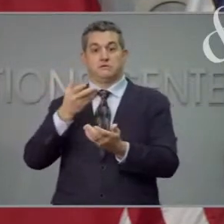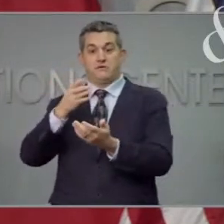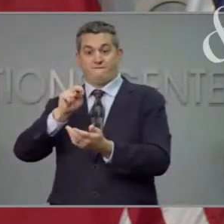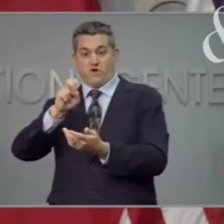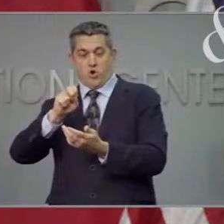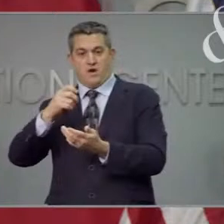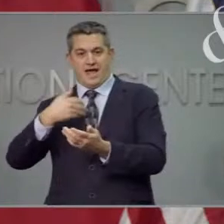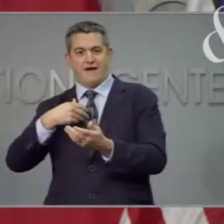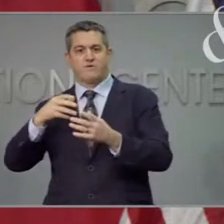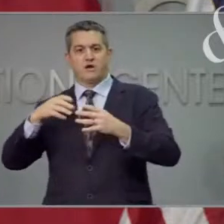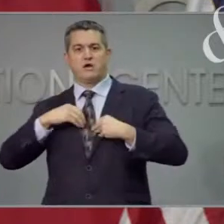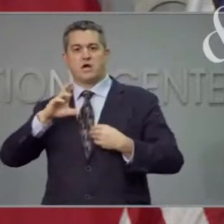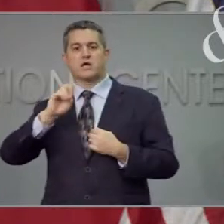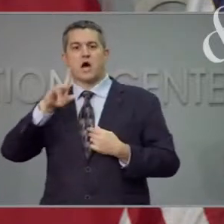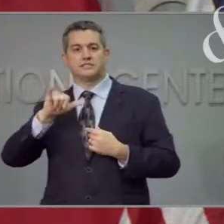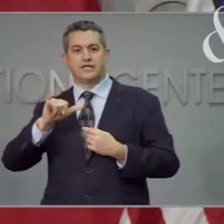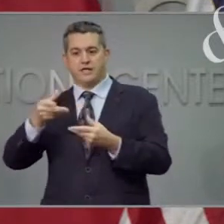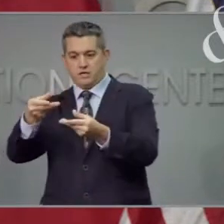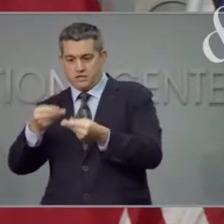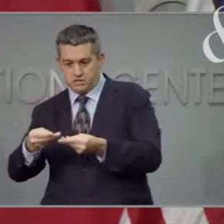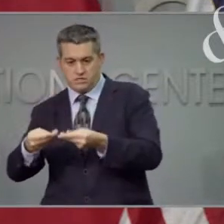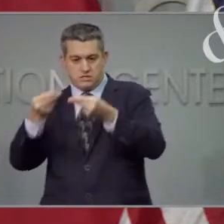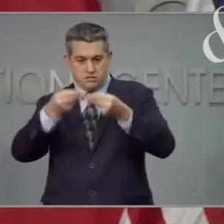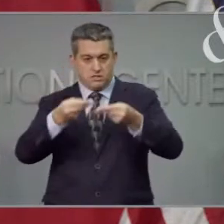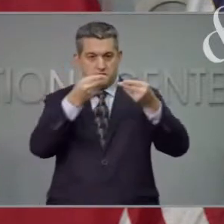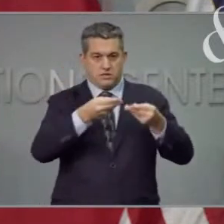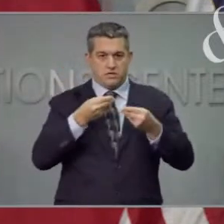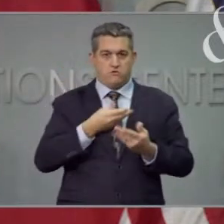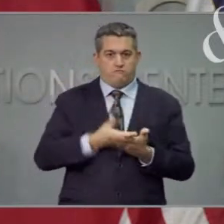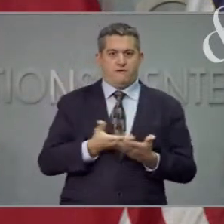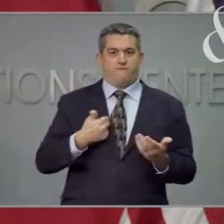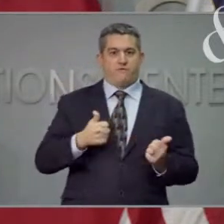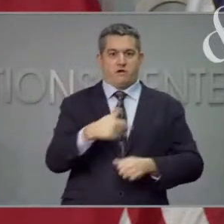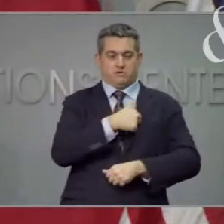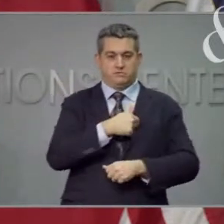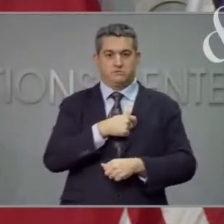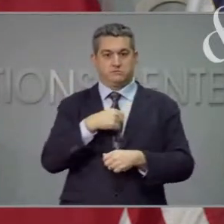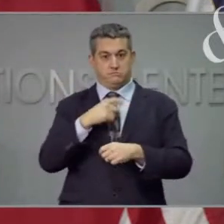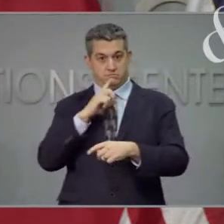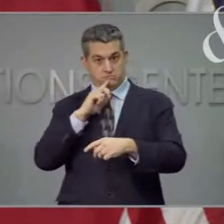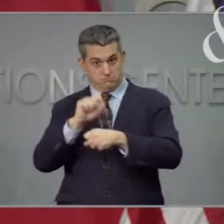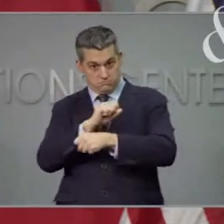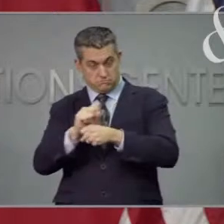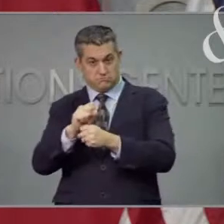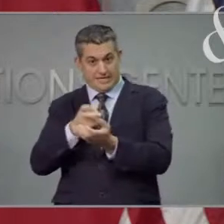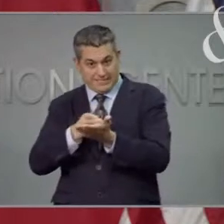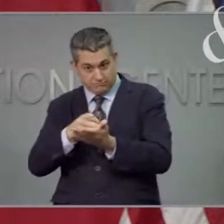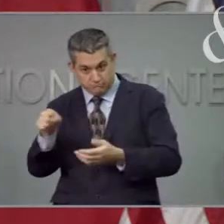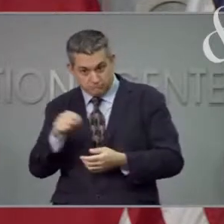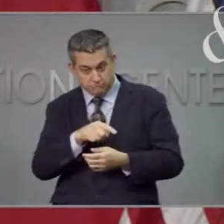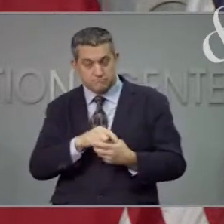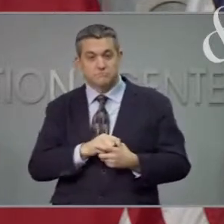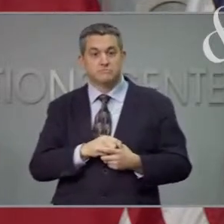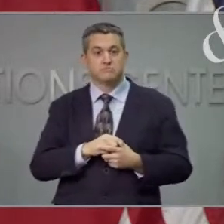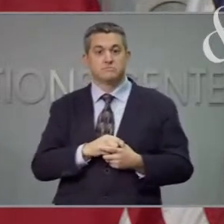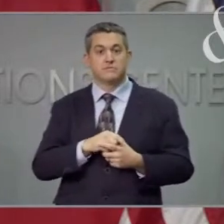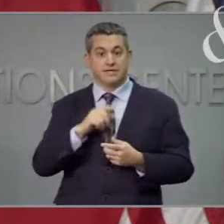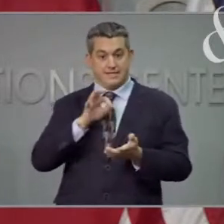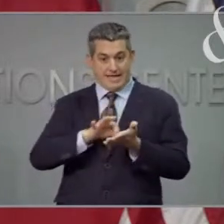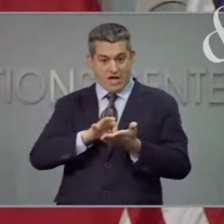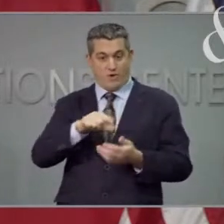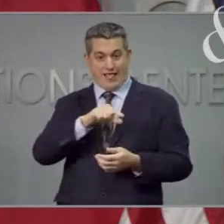our reconciliation, determining if those provisional ballots through our research can be counted and added to the vote